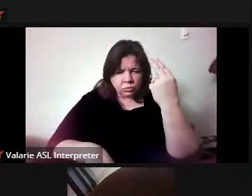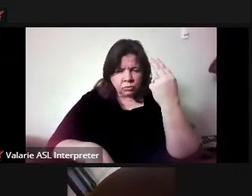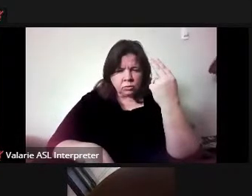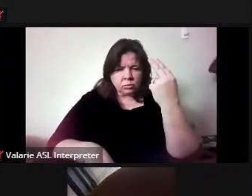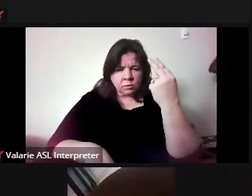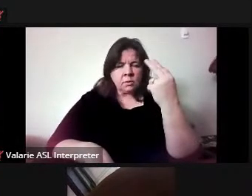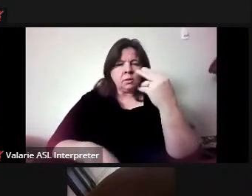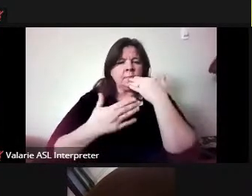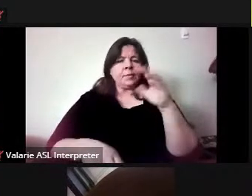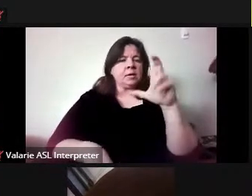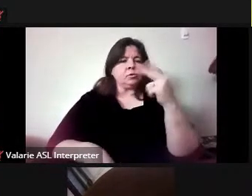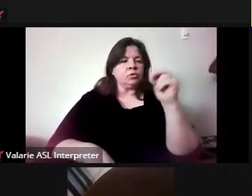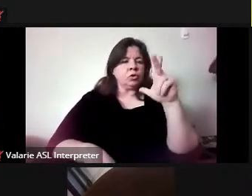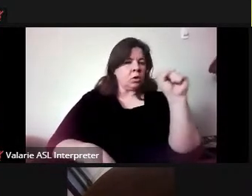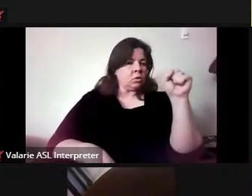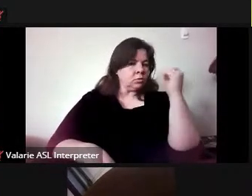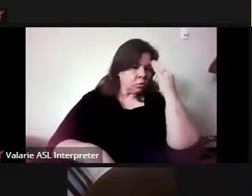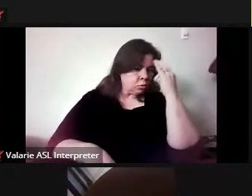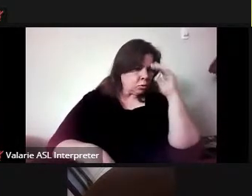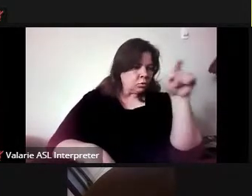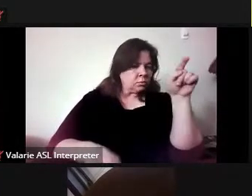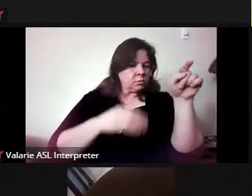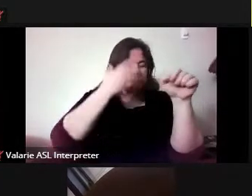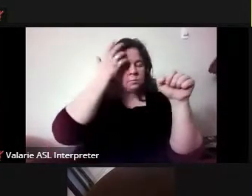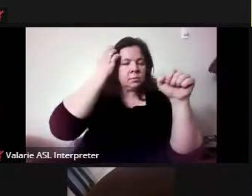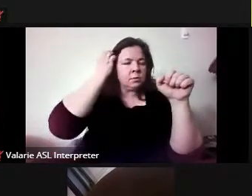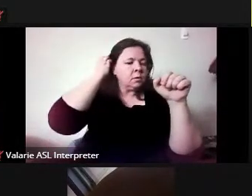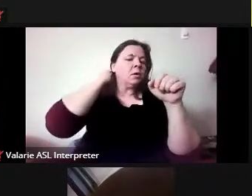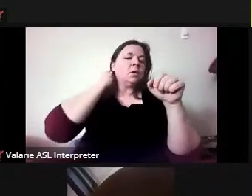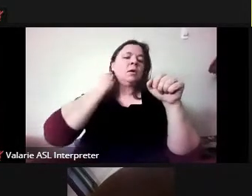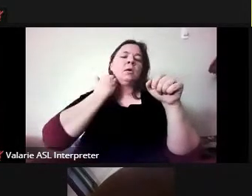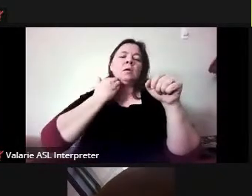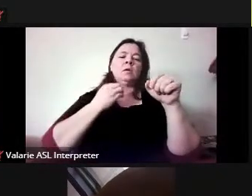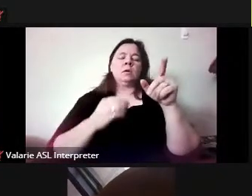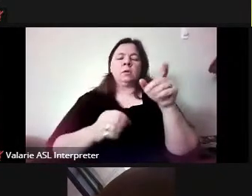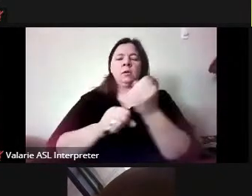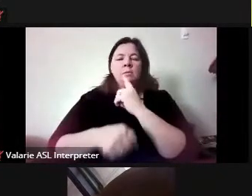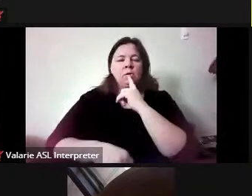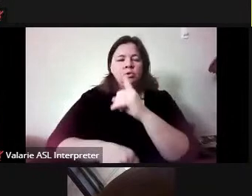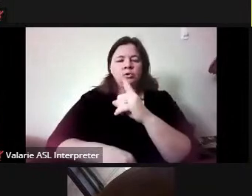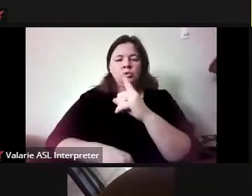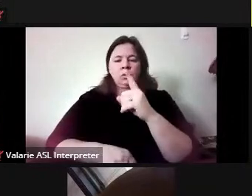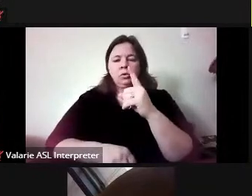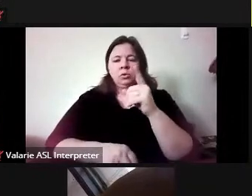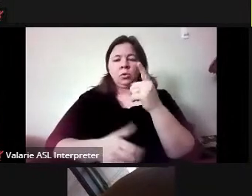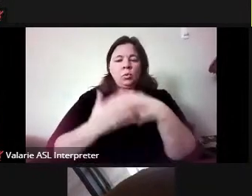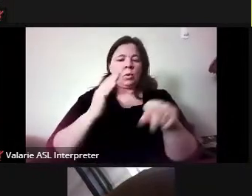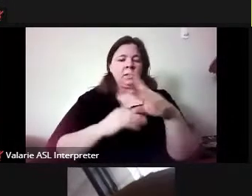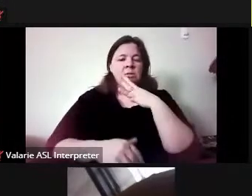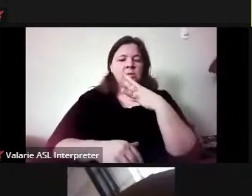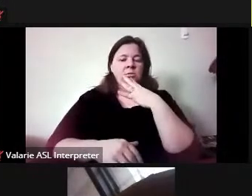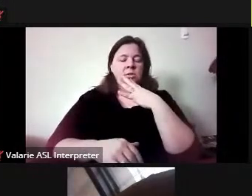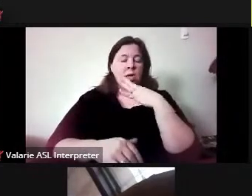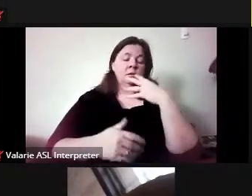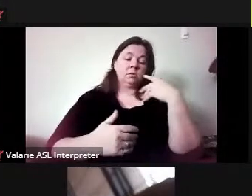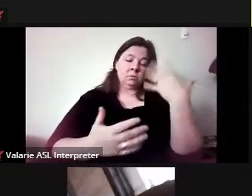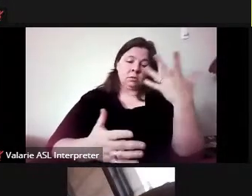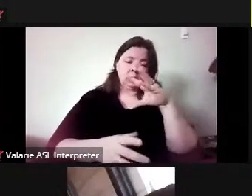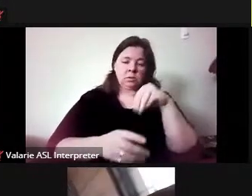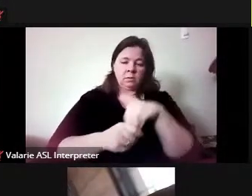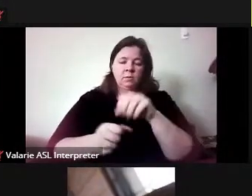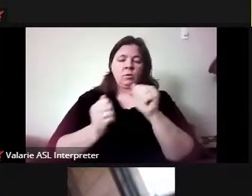to Charles. At least he. Oh, what he's Marina, just to make sure what he's saying, because apparently he is involved